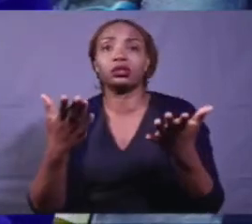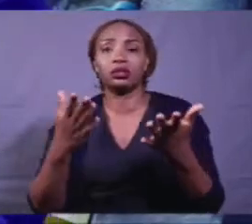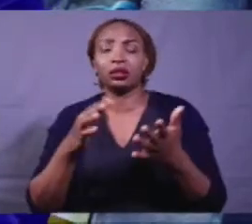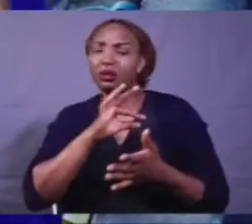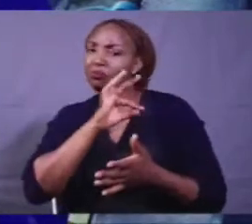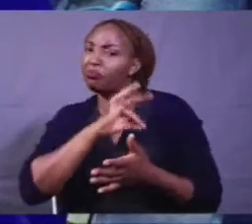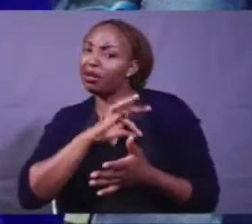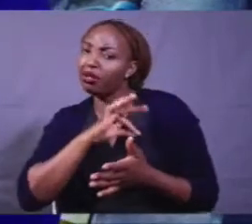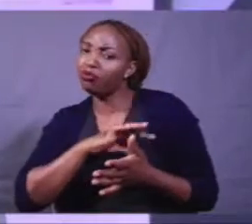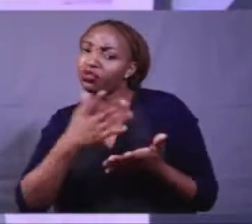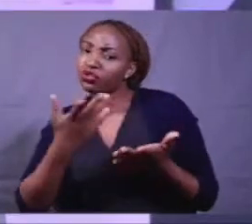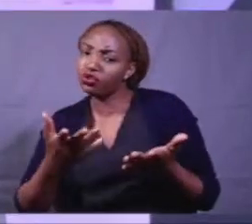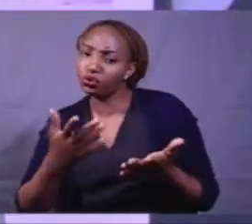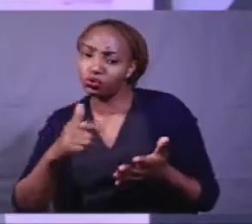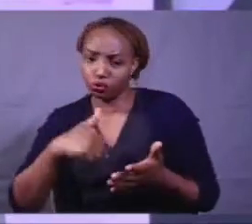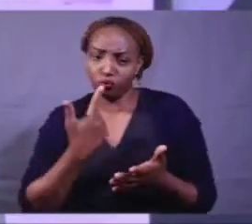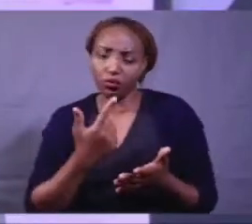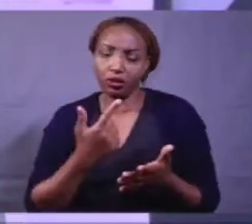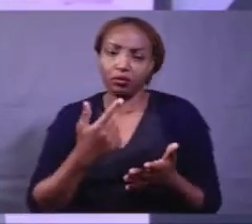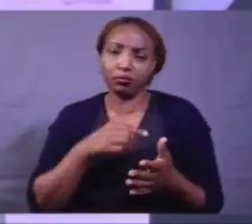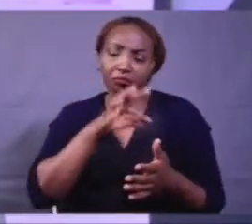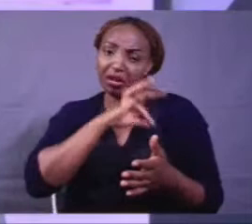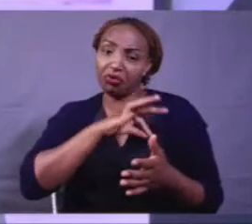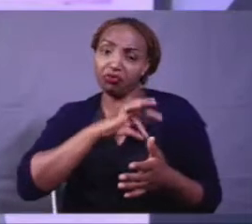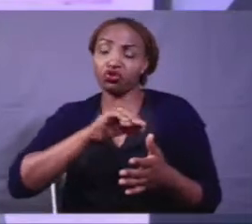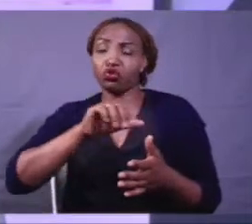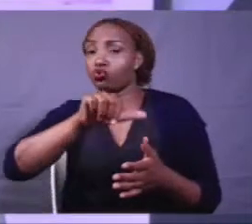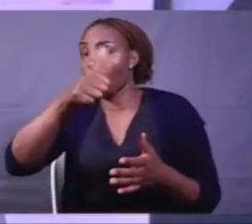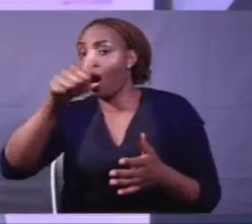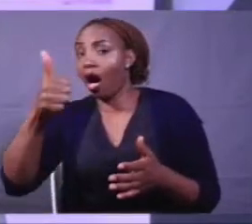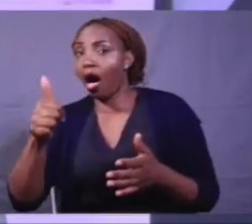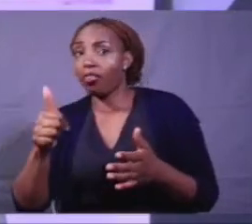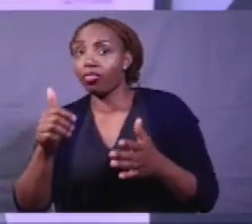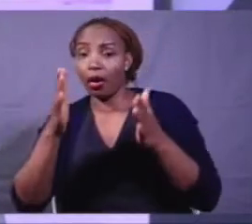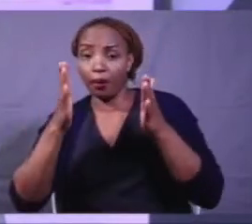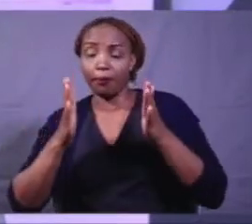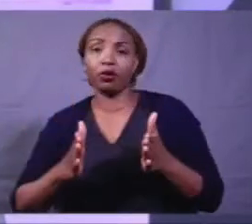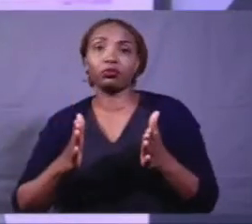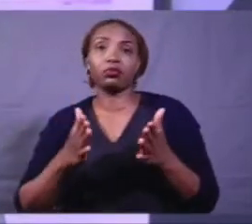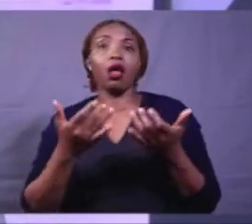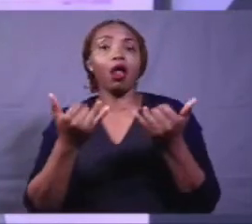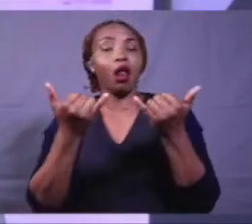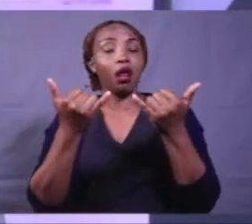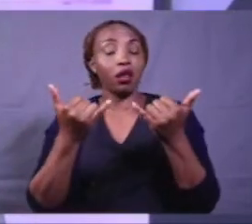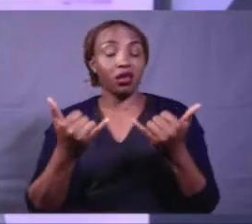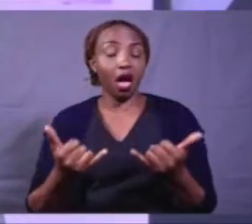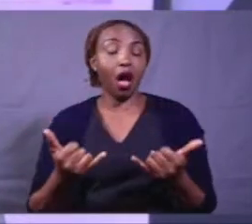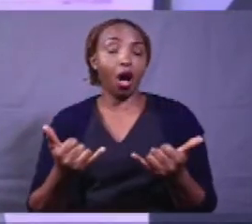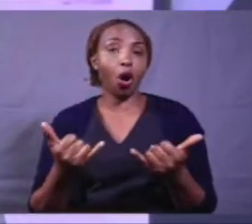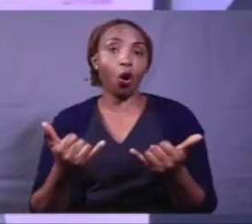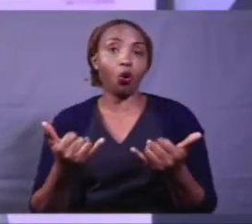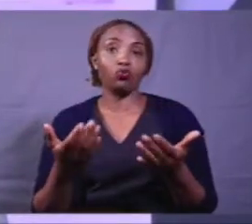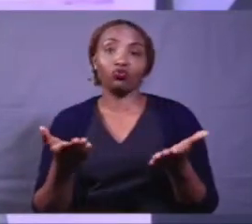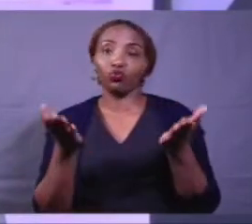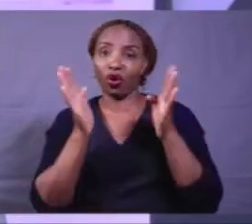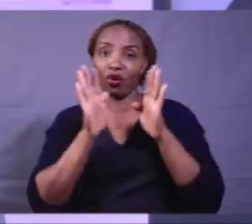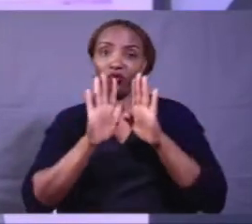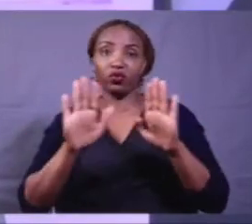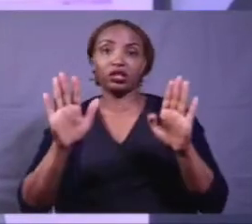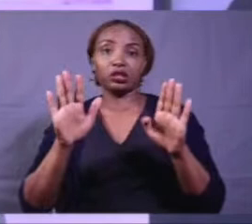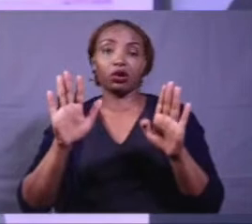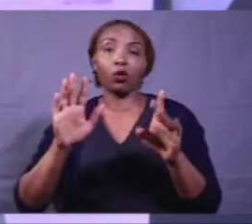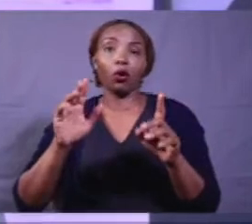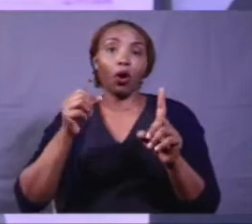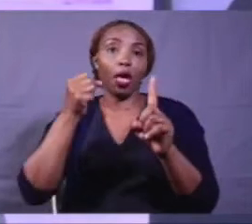the people who are seeing? Thank you, and that's where the curtain falls for this week's edition of Impact Kenya with me,